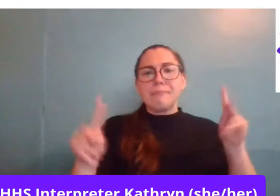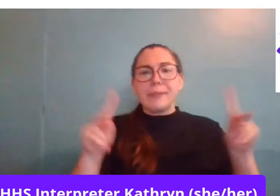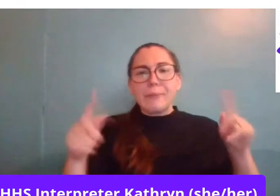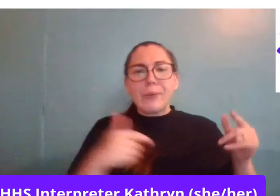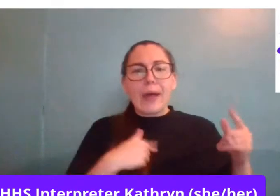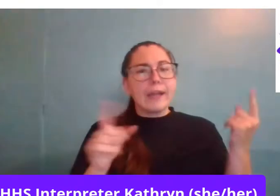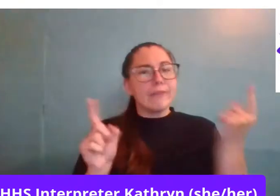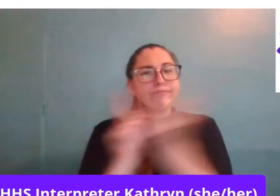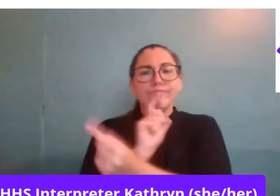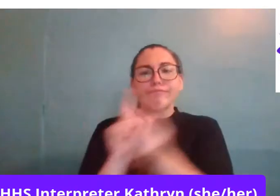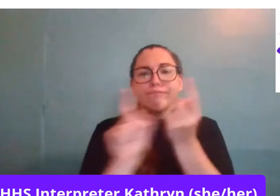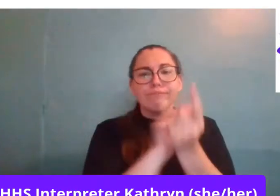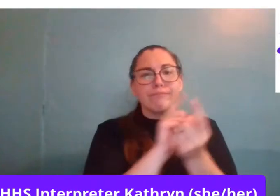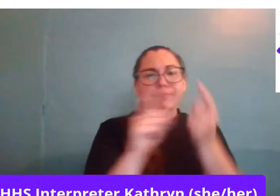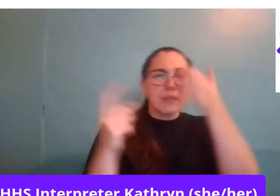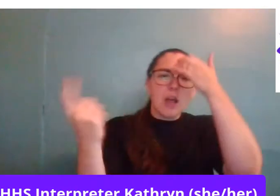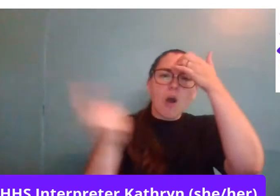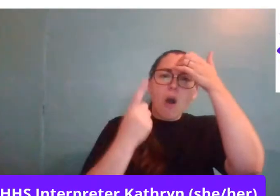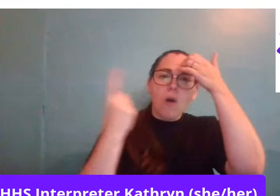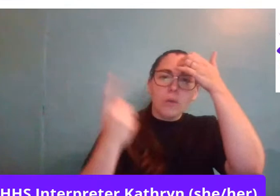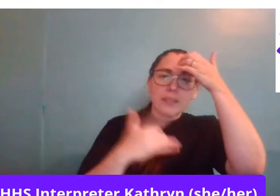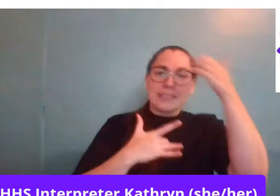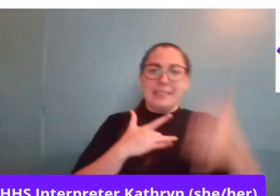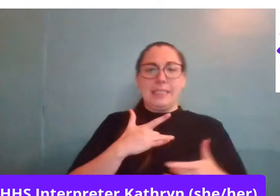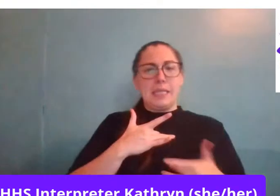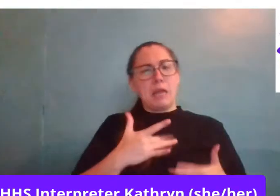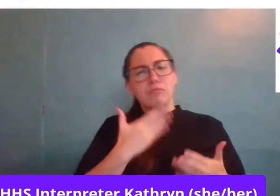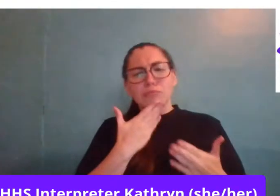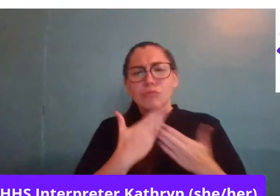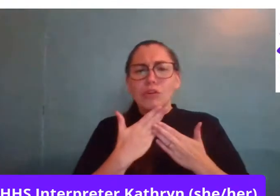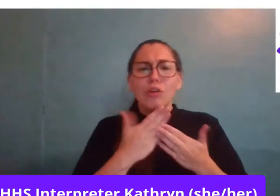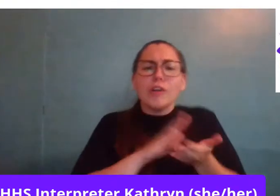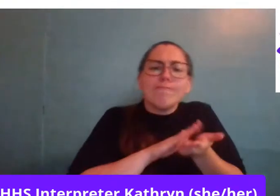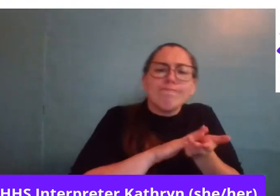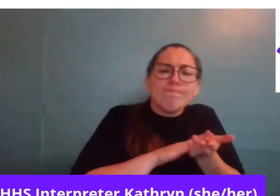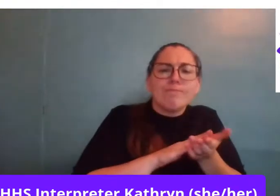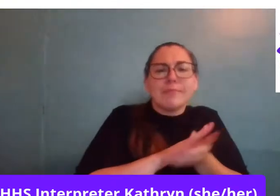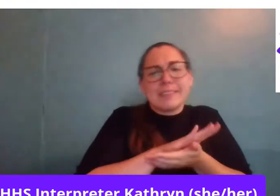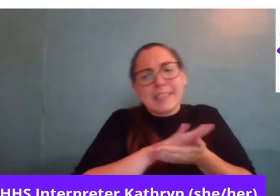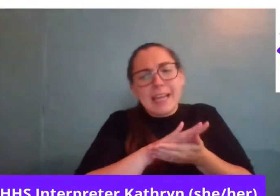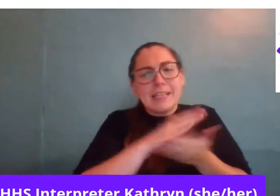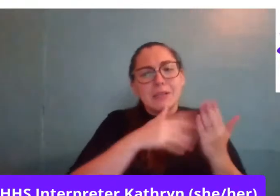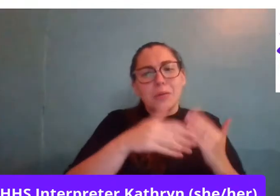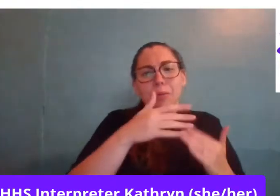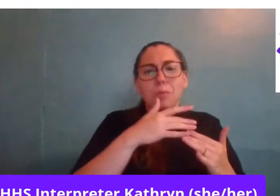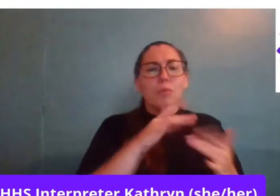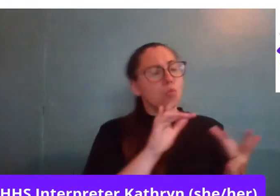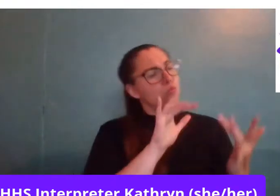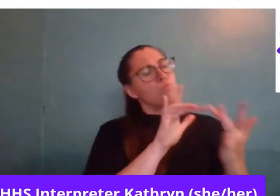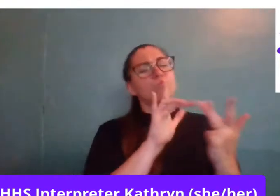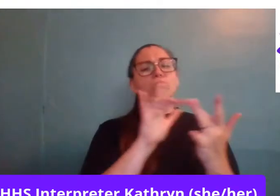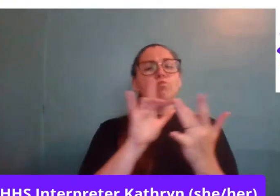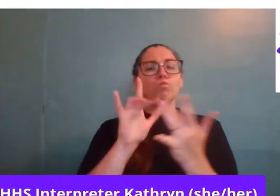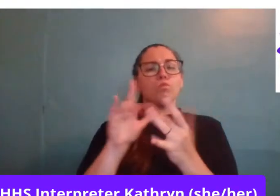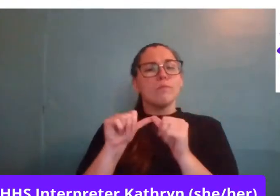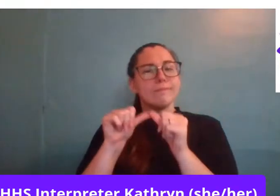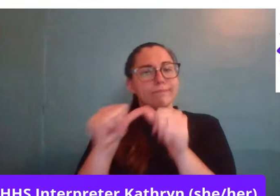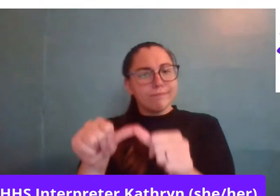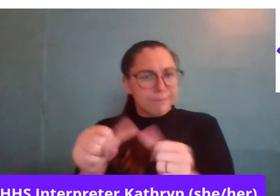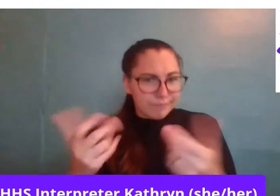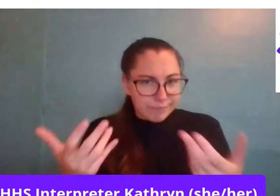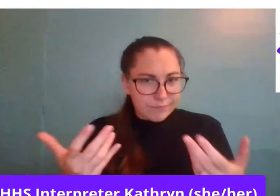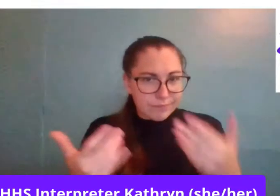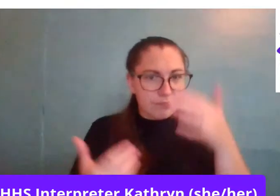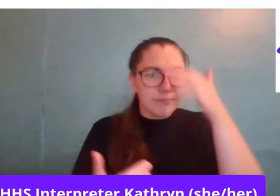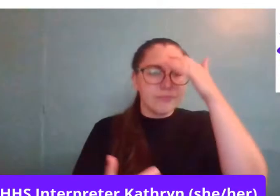it's always been a great fellowship. It's always, we kept in touch and go out the next time and so on and so forth.